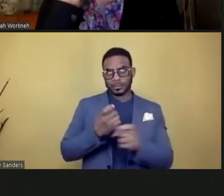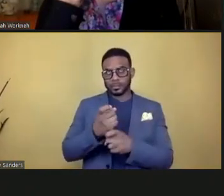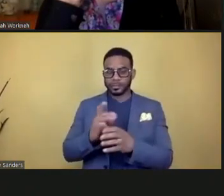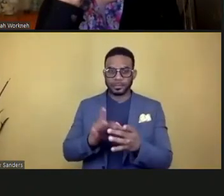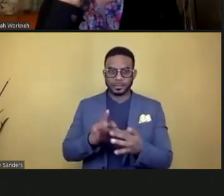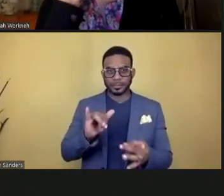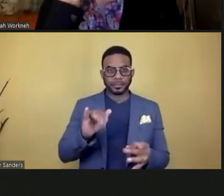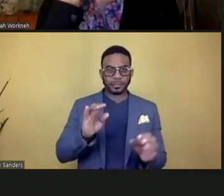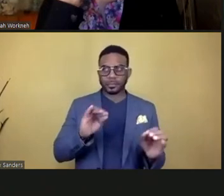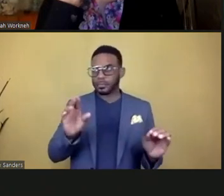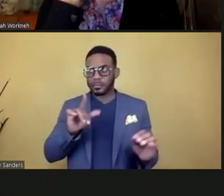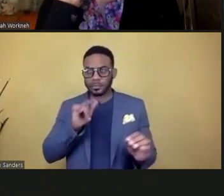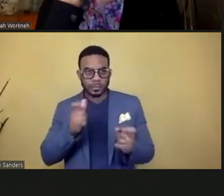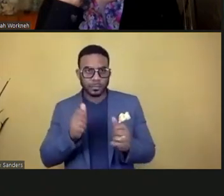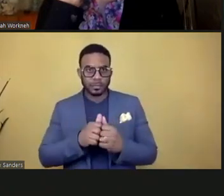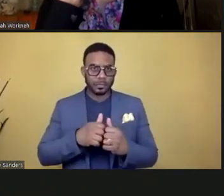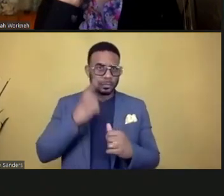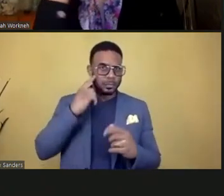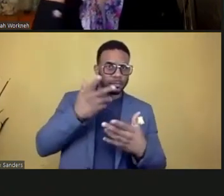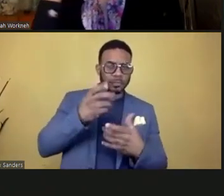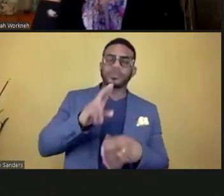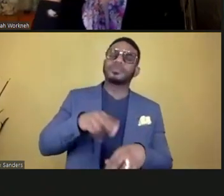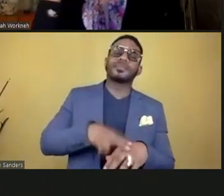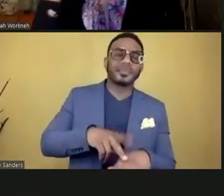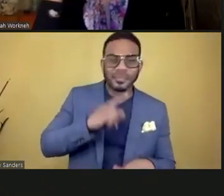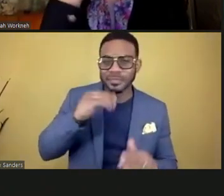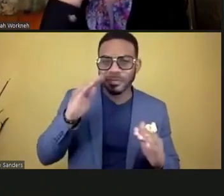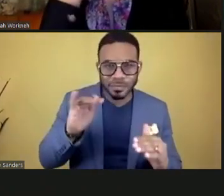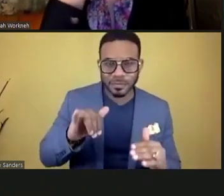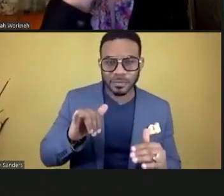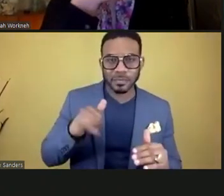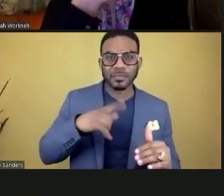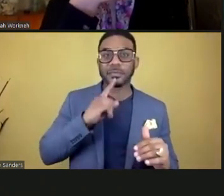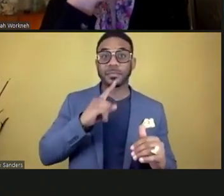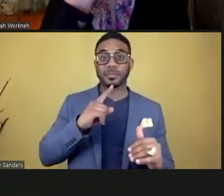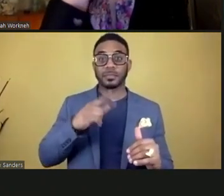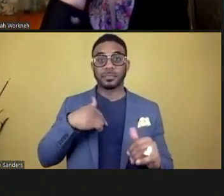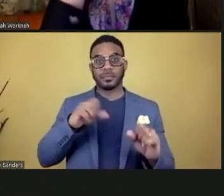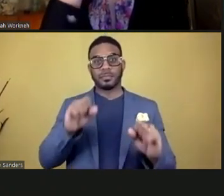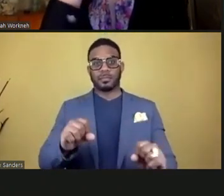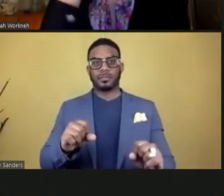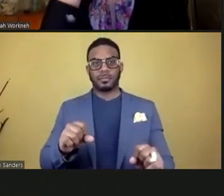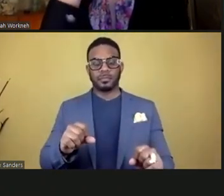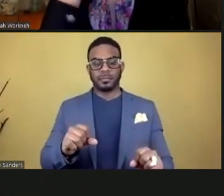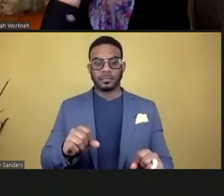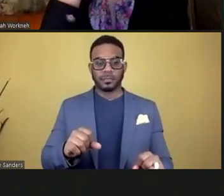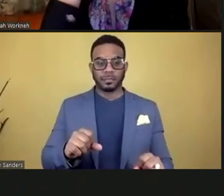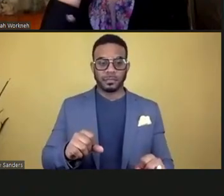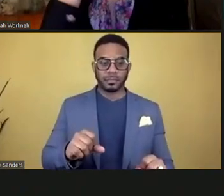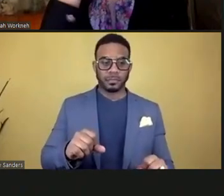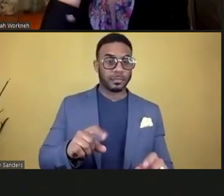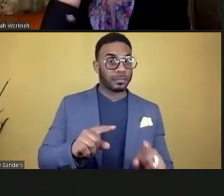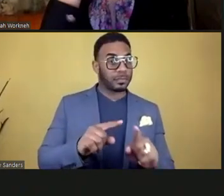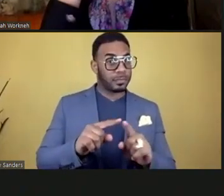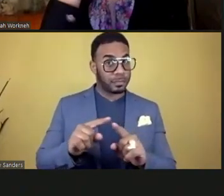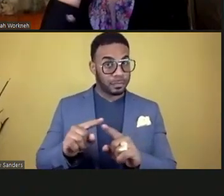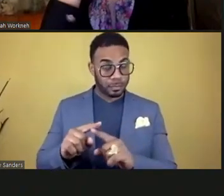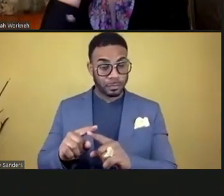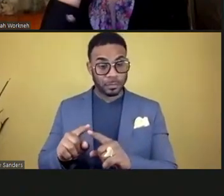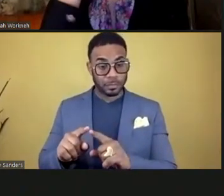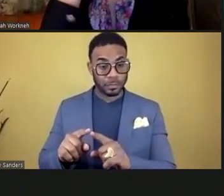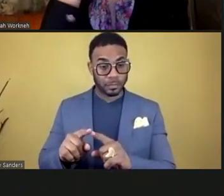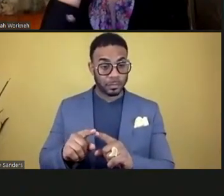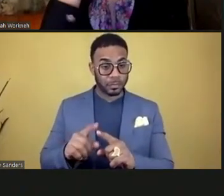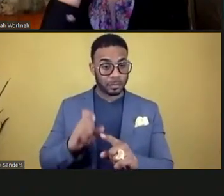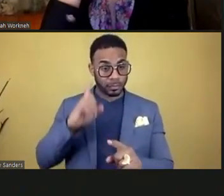that like, no, we're not dealing in terms of trust, of course I hope that we are and we can. It's also, you know,